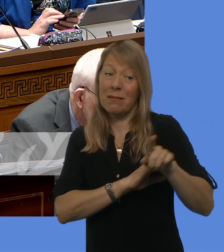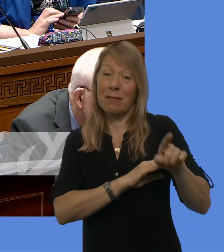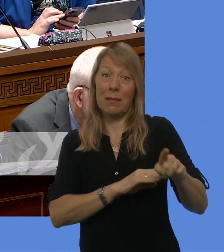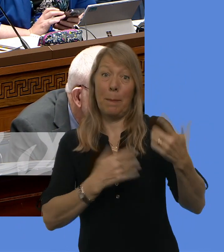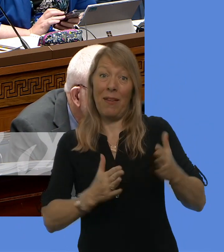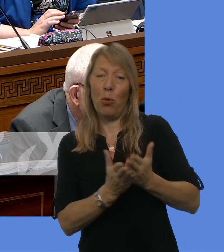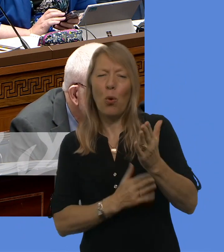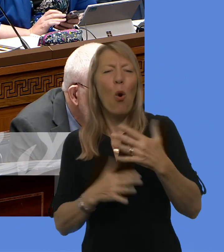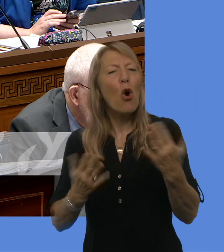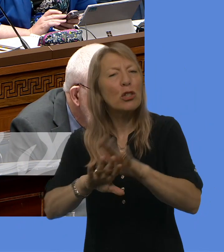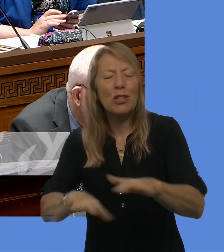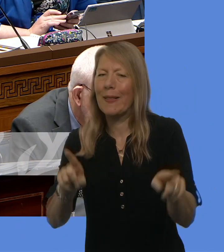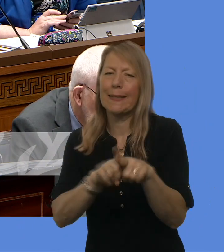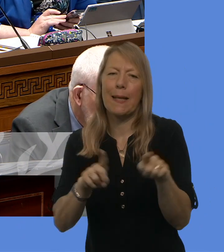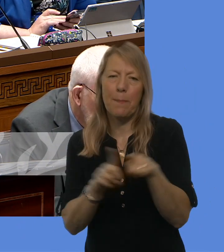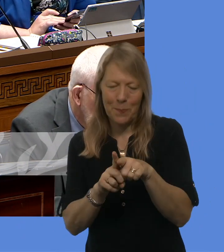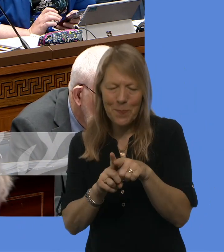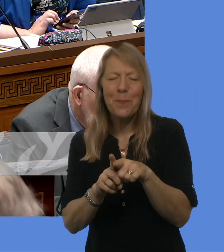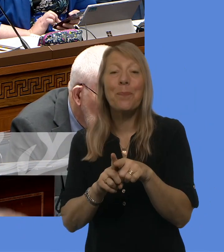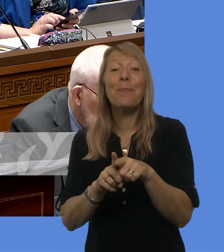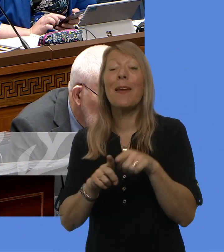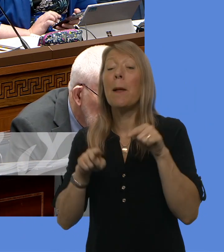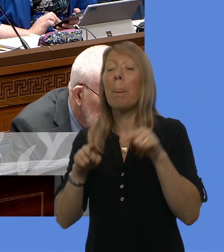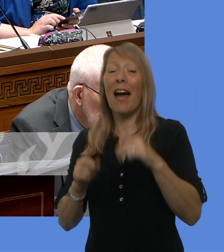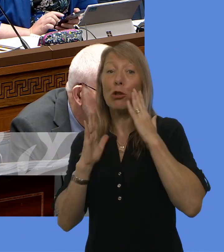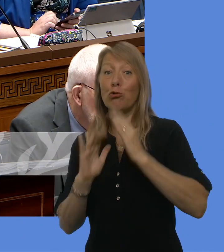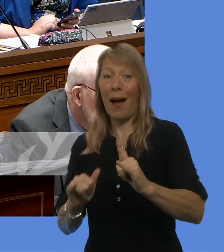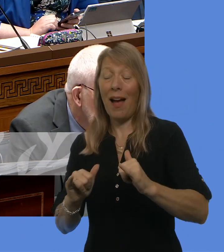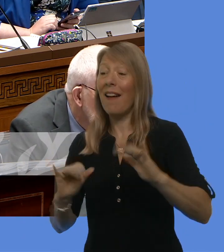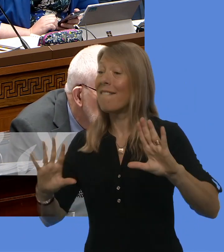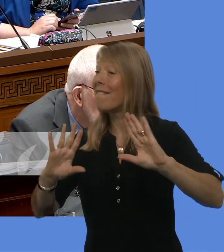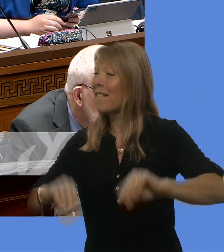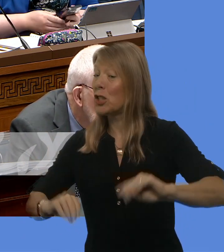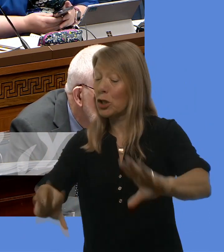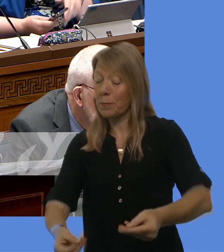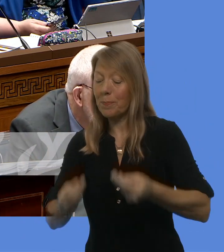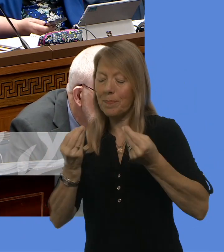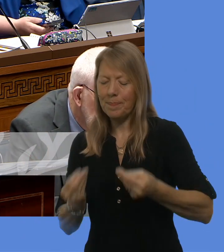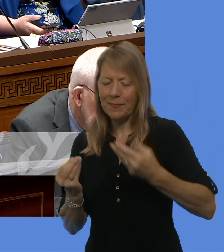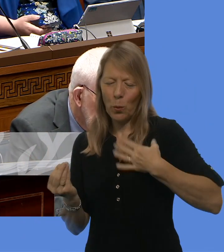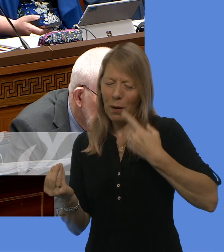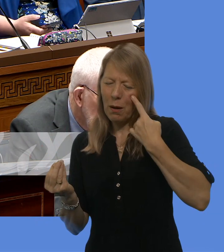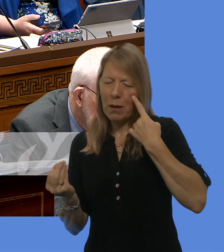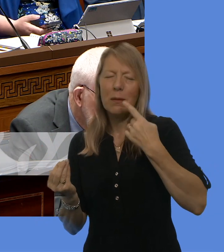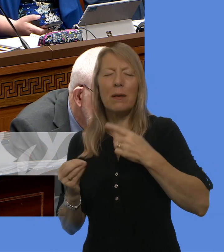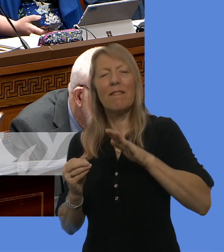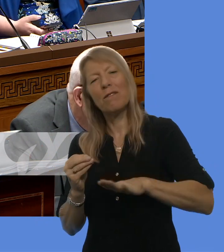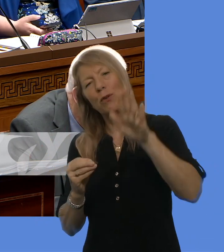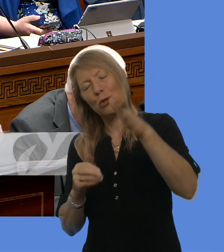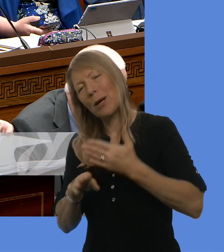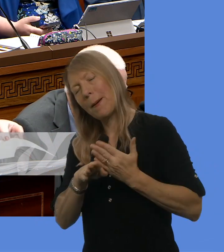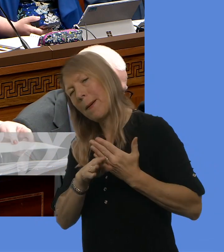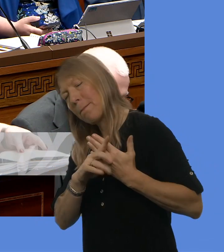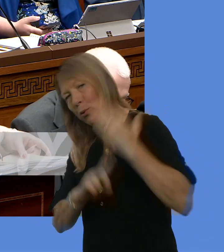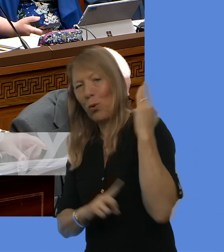will use the findings to develop further measures to increase victims' confidence to report sexual crime and to remain in the criminal justice system to